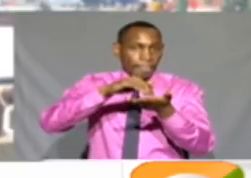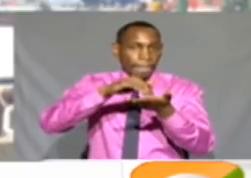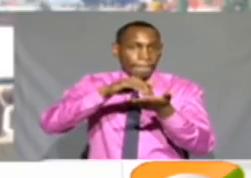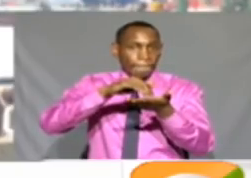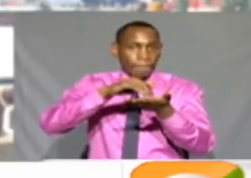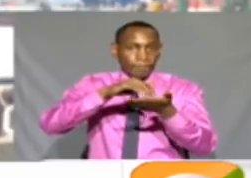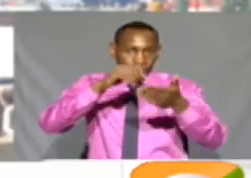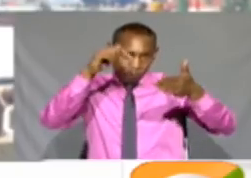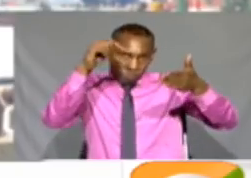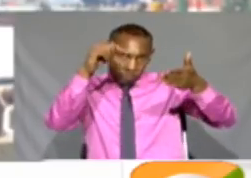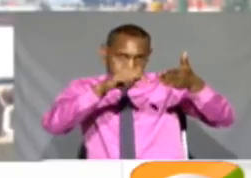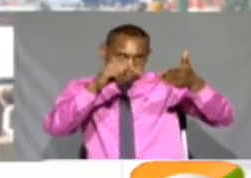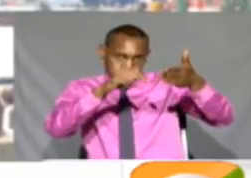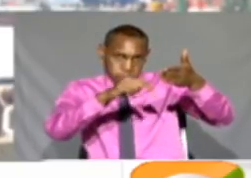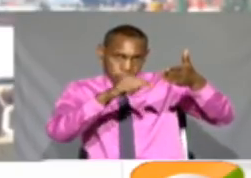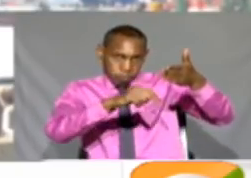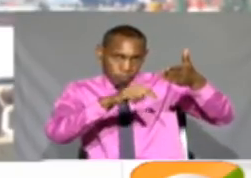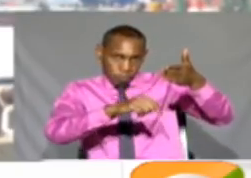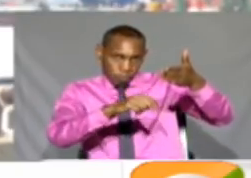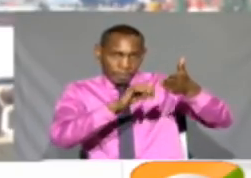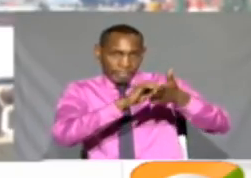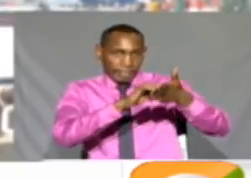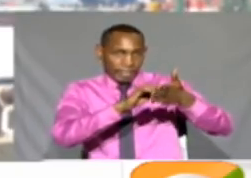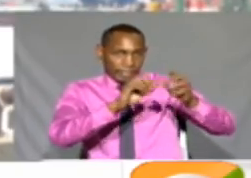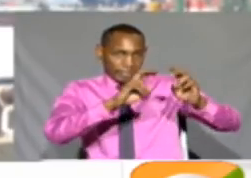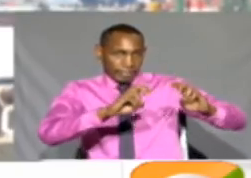the depths that we are operating on,